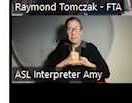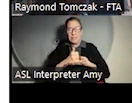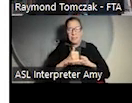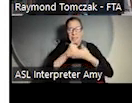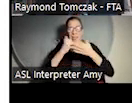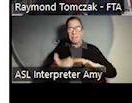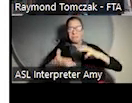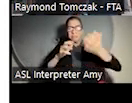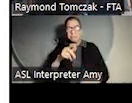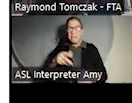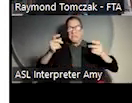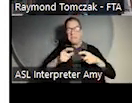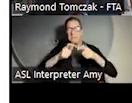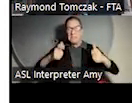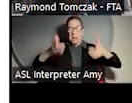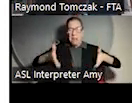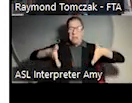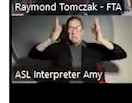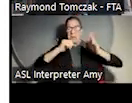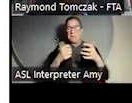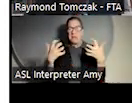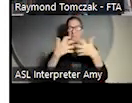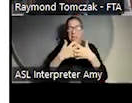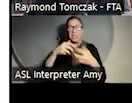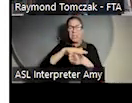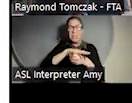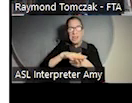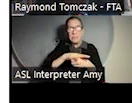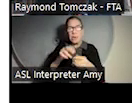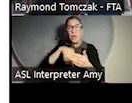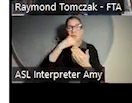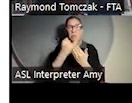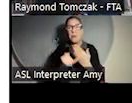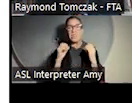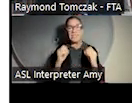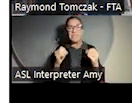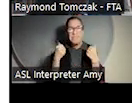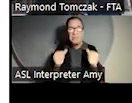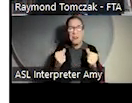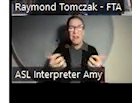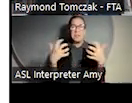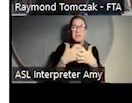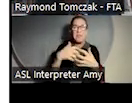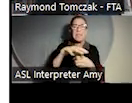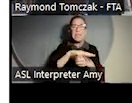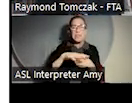these giant new structures will be. The project as it stands makes no effort to fit into the neighborhood where it already does